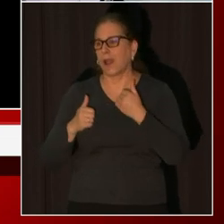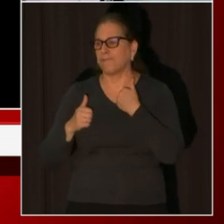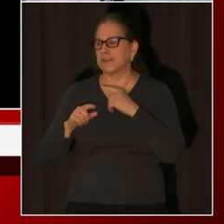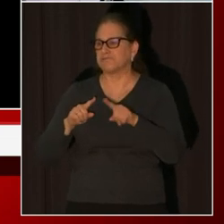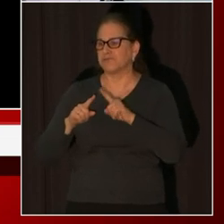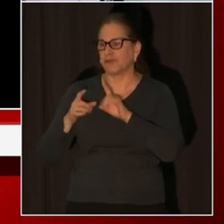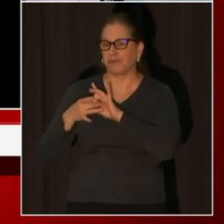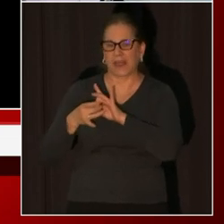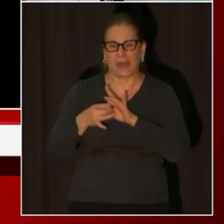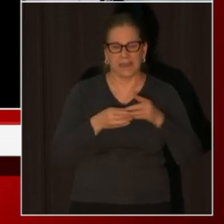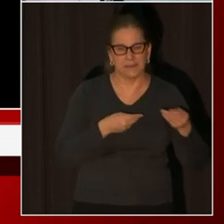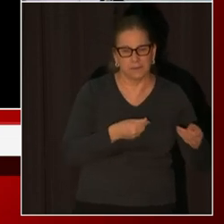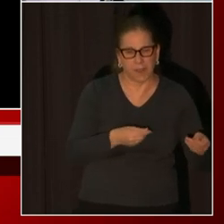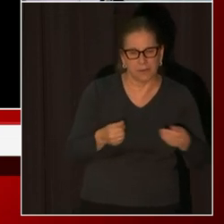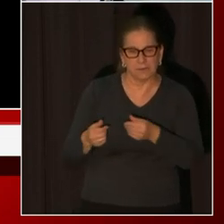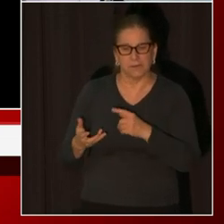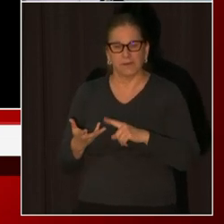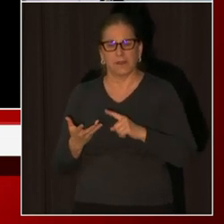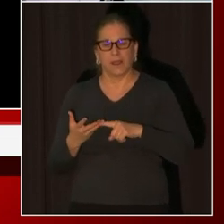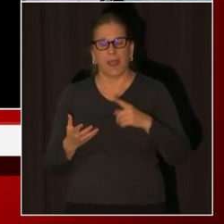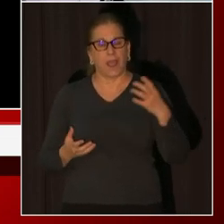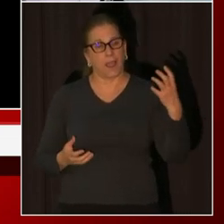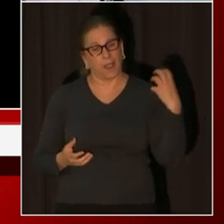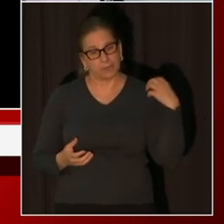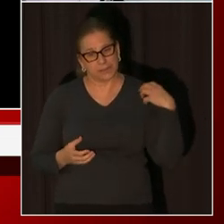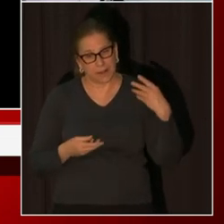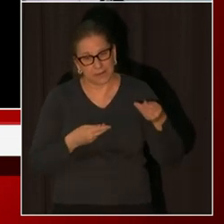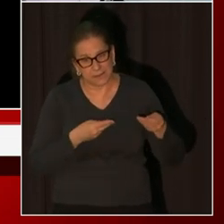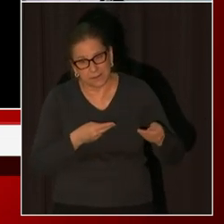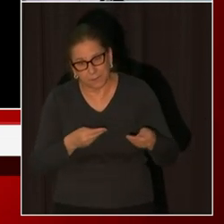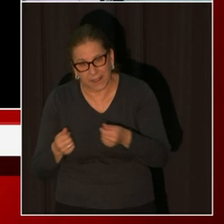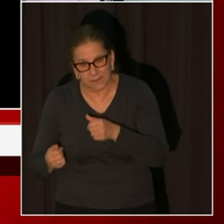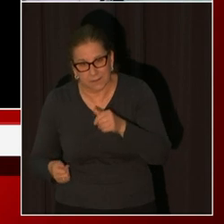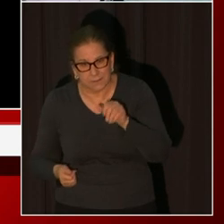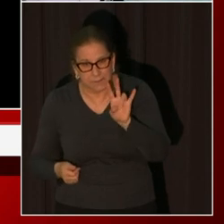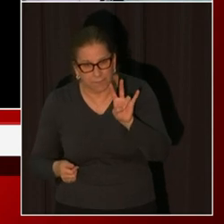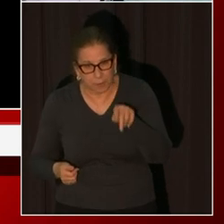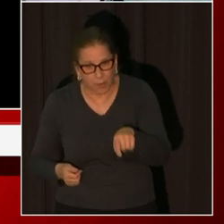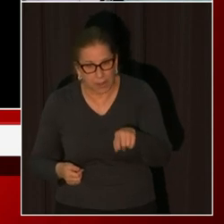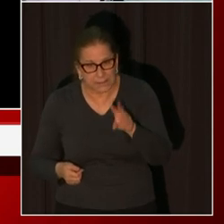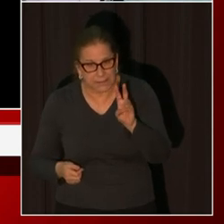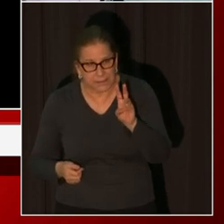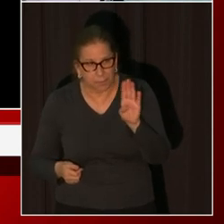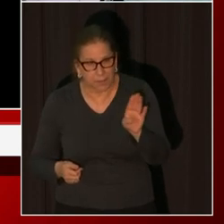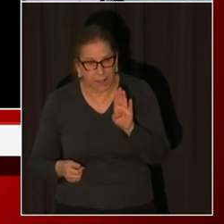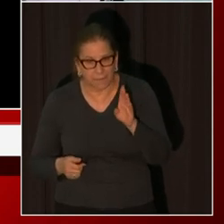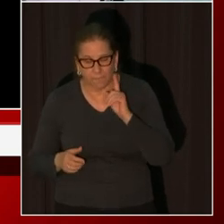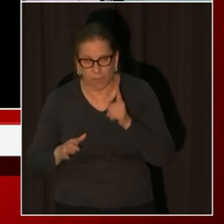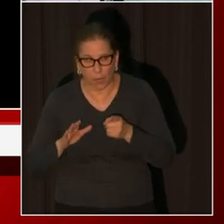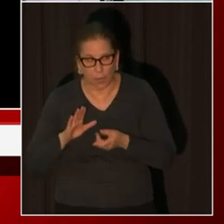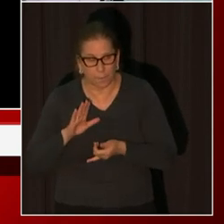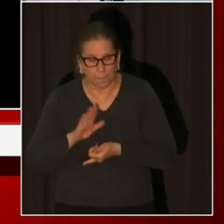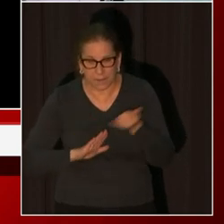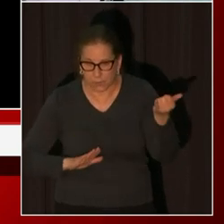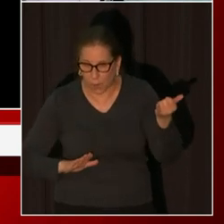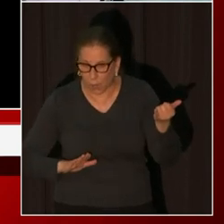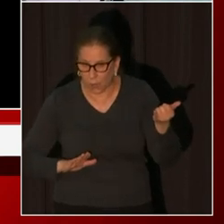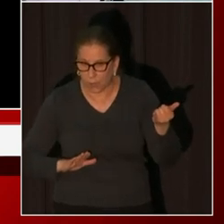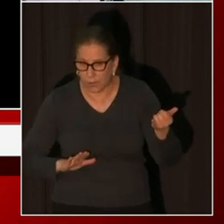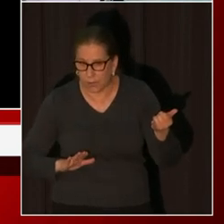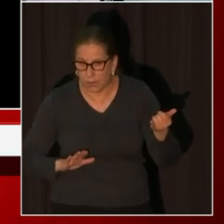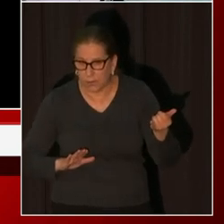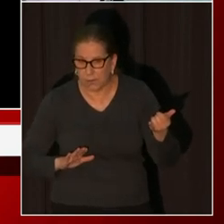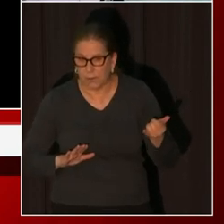in WMATA at $1.7 billion, then our DCPS for all of our building modernizations and